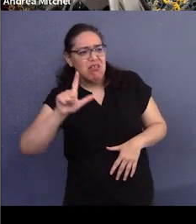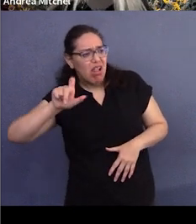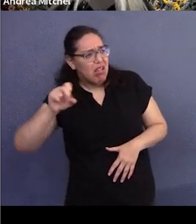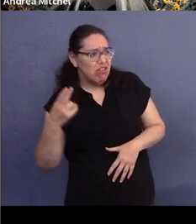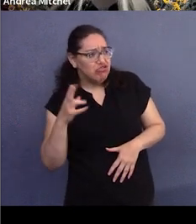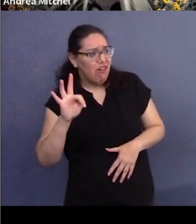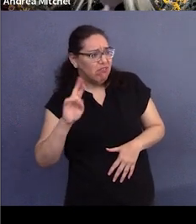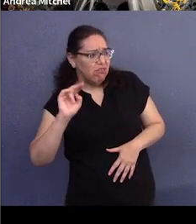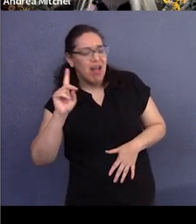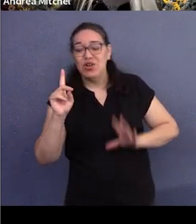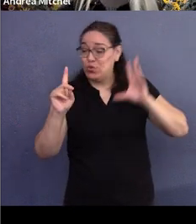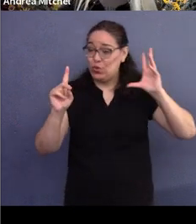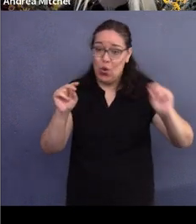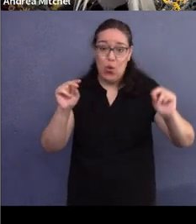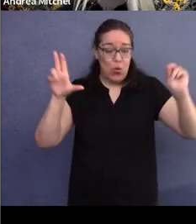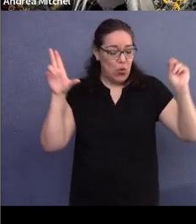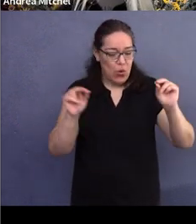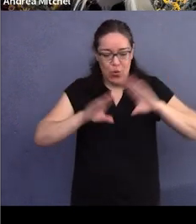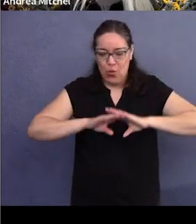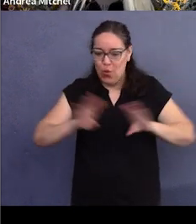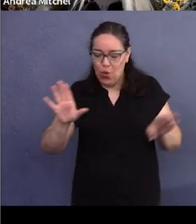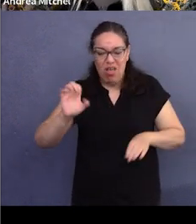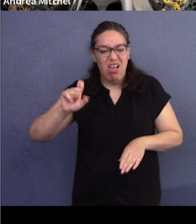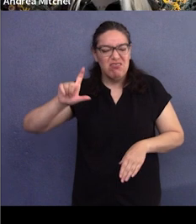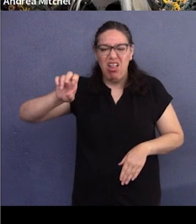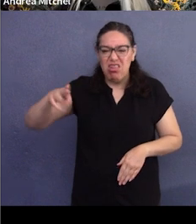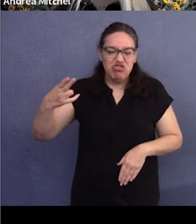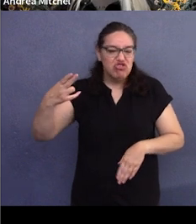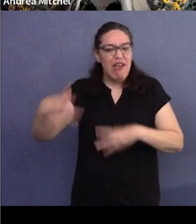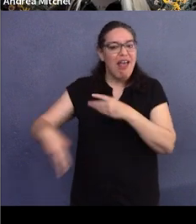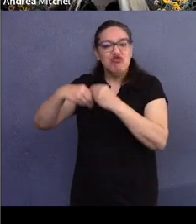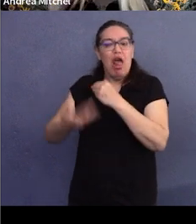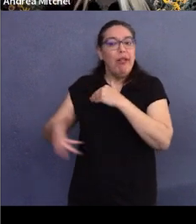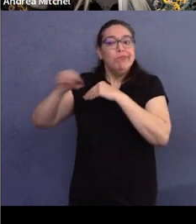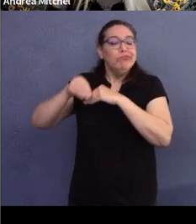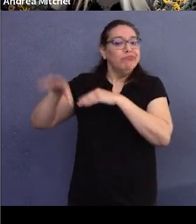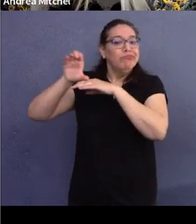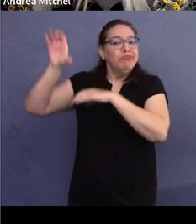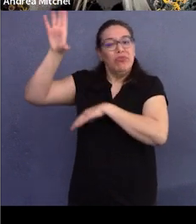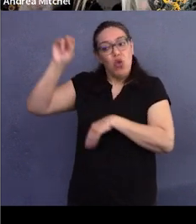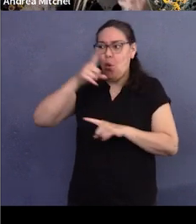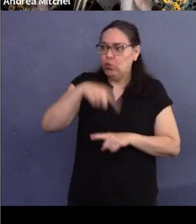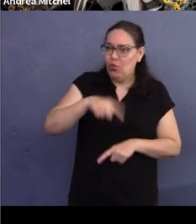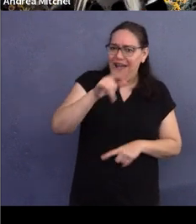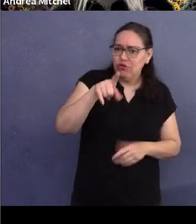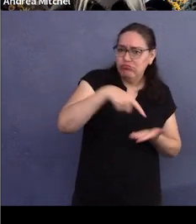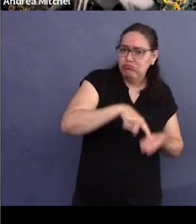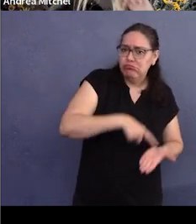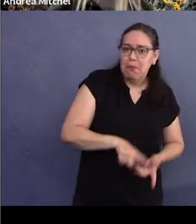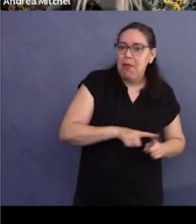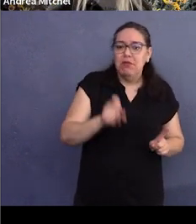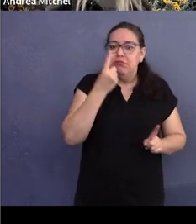not a slush fund because these are actual costs. These are things that have to be paid for, but you don't put a little line item in a budget for